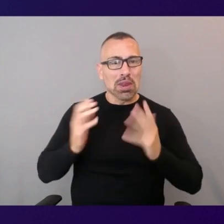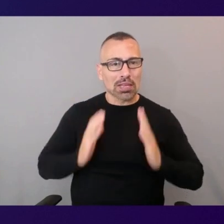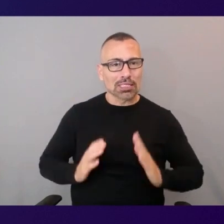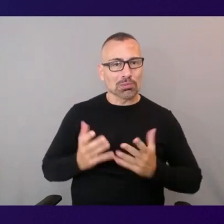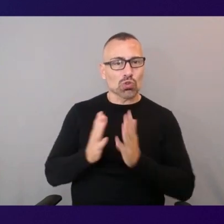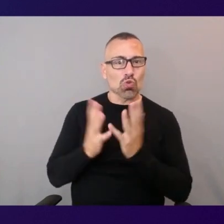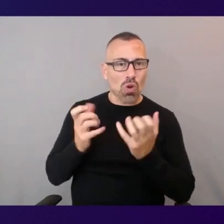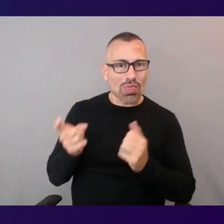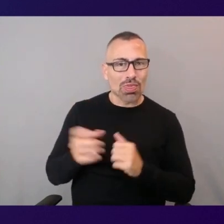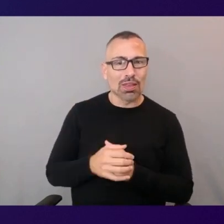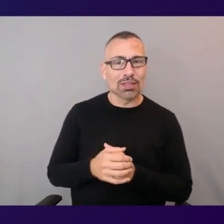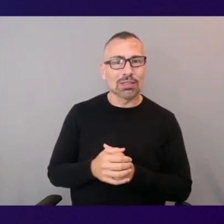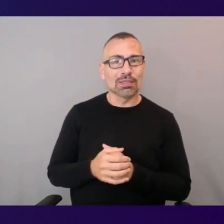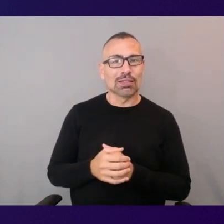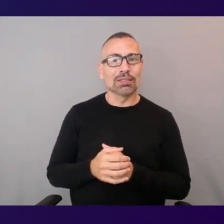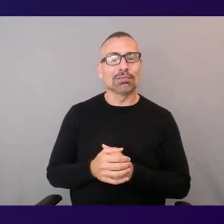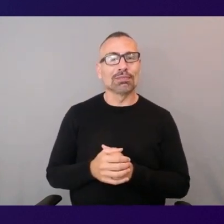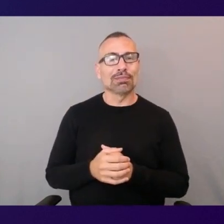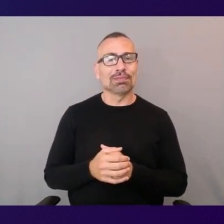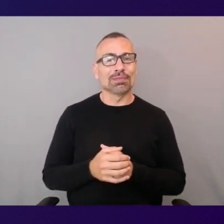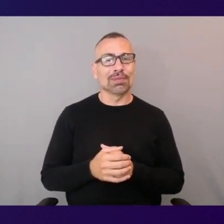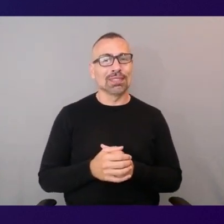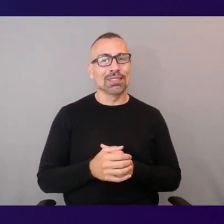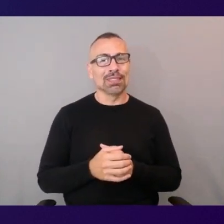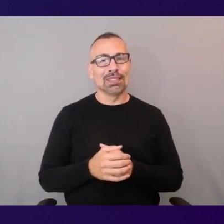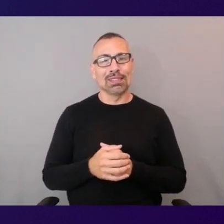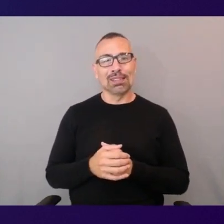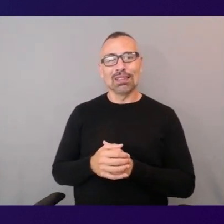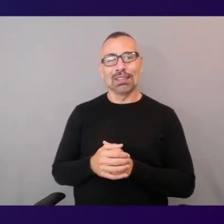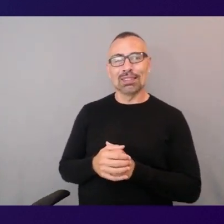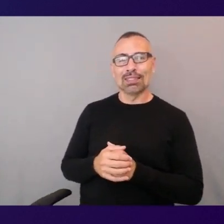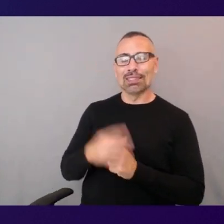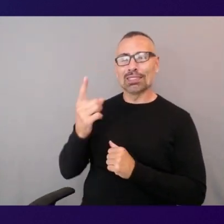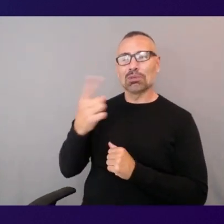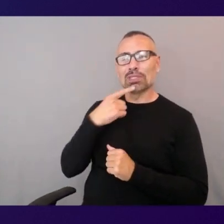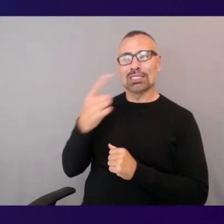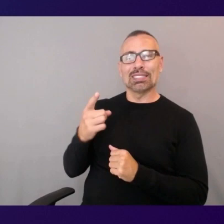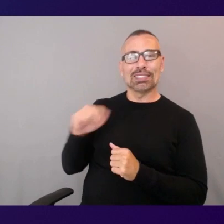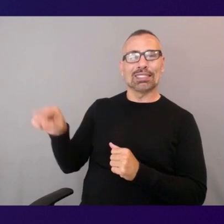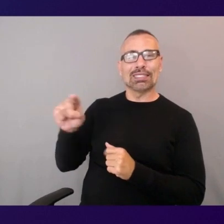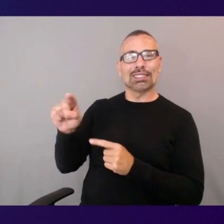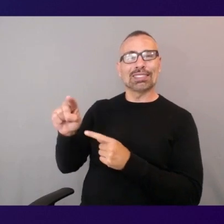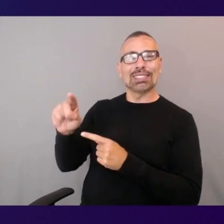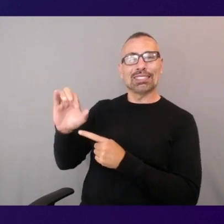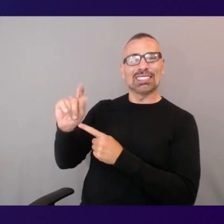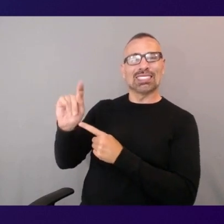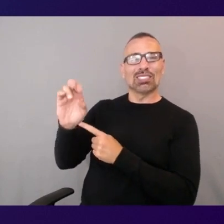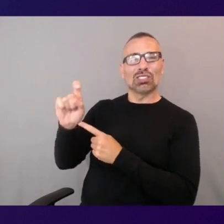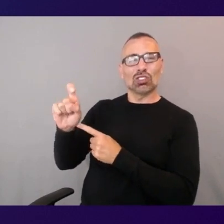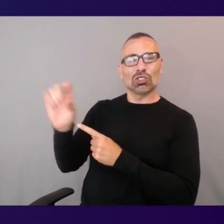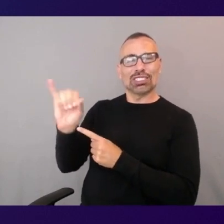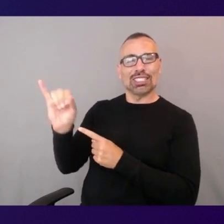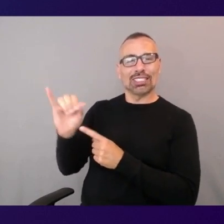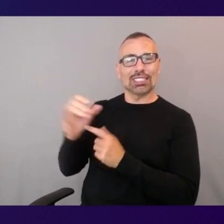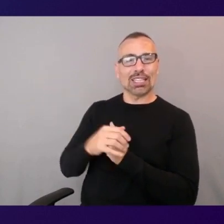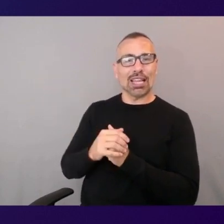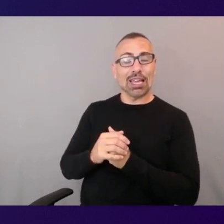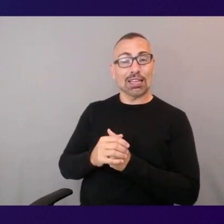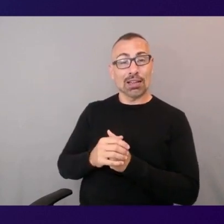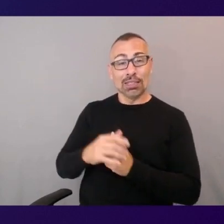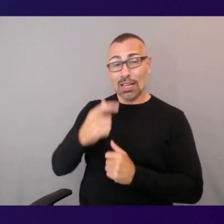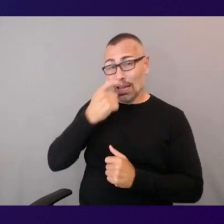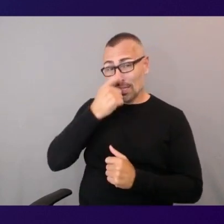tissue Kleenex motif can be applied to Citrix in this scenario. Yes, Meaning exactly. people will often call